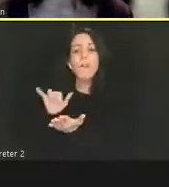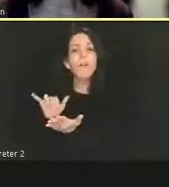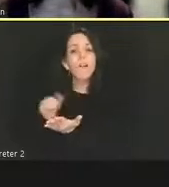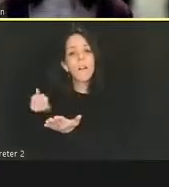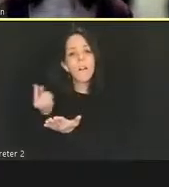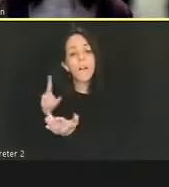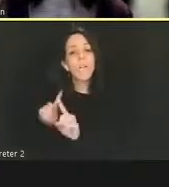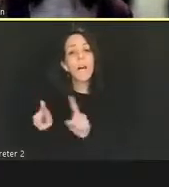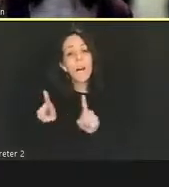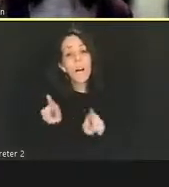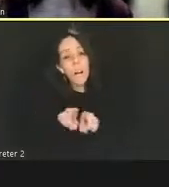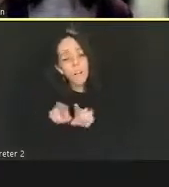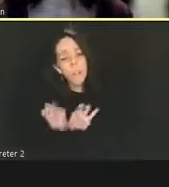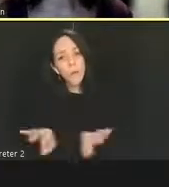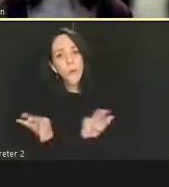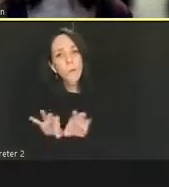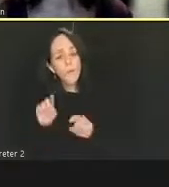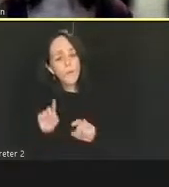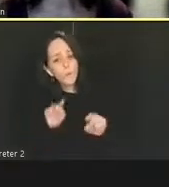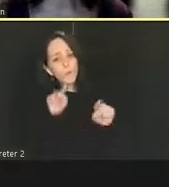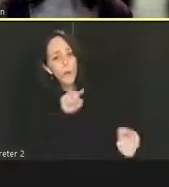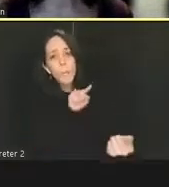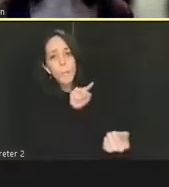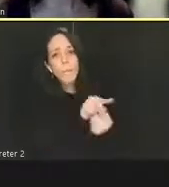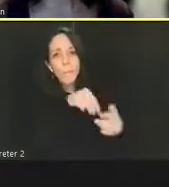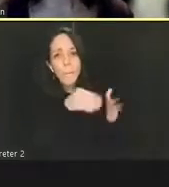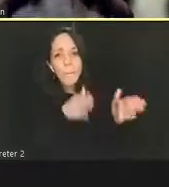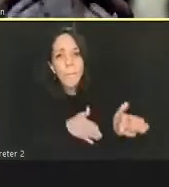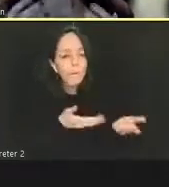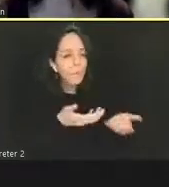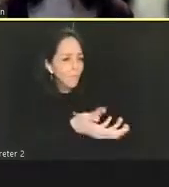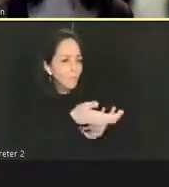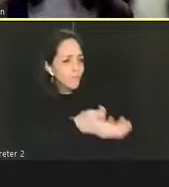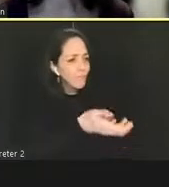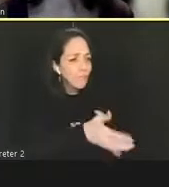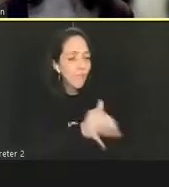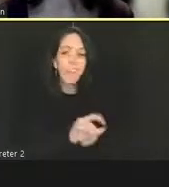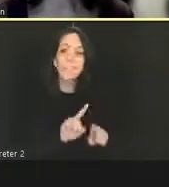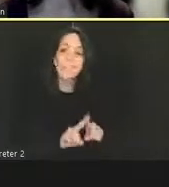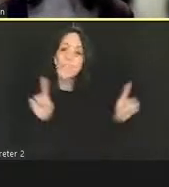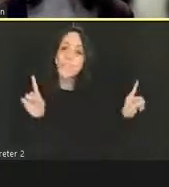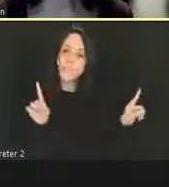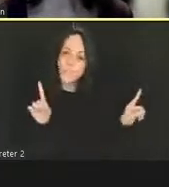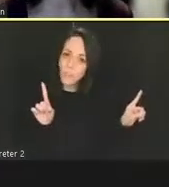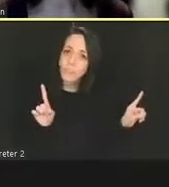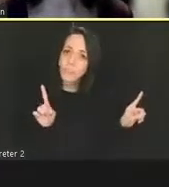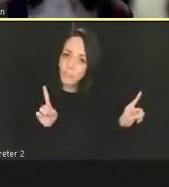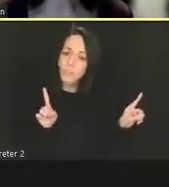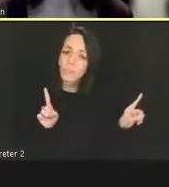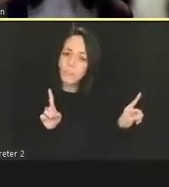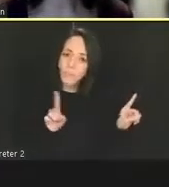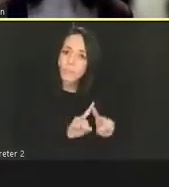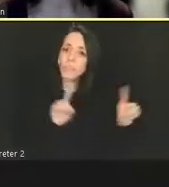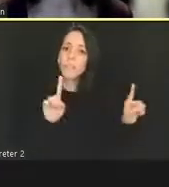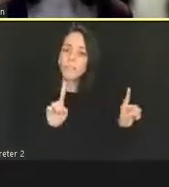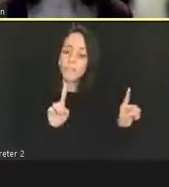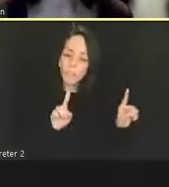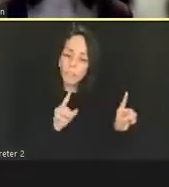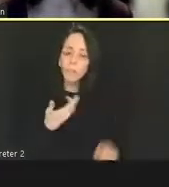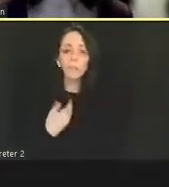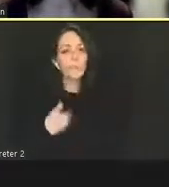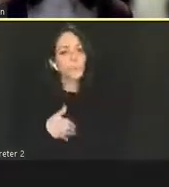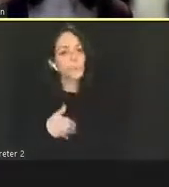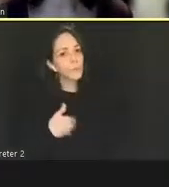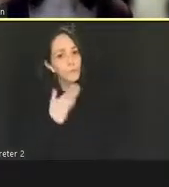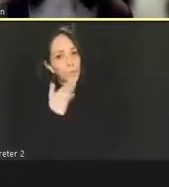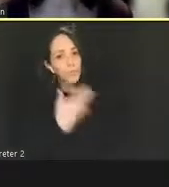the lives of community members also tells another story, and there's wisdom in our community